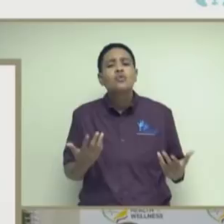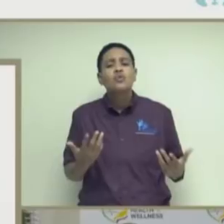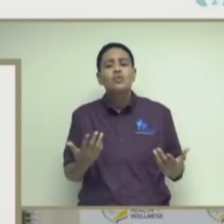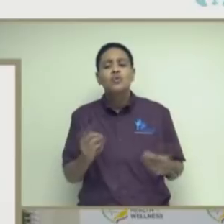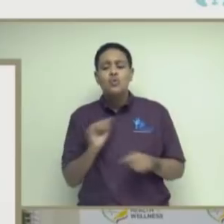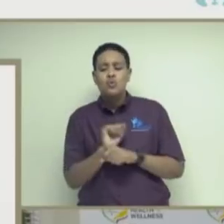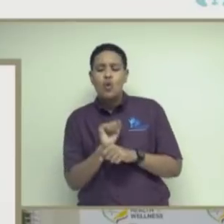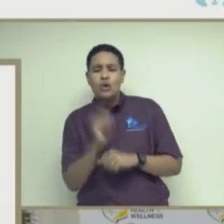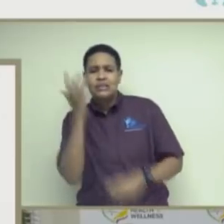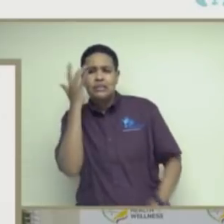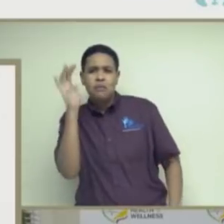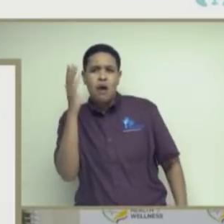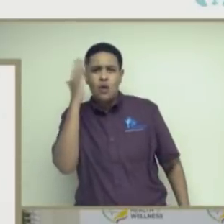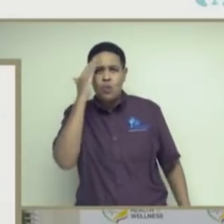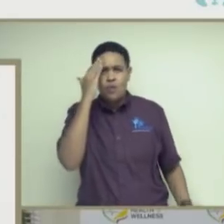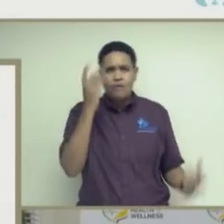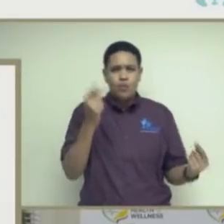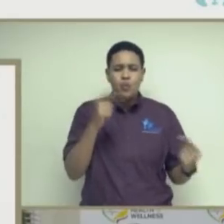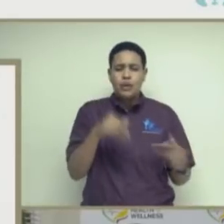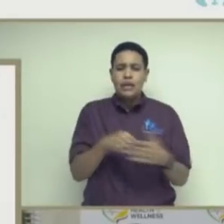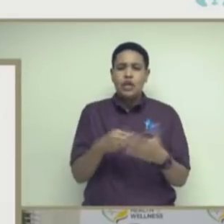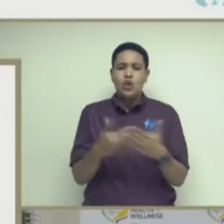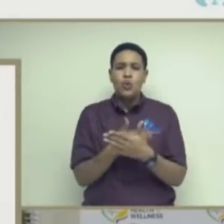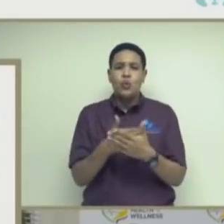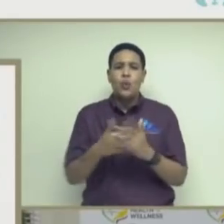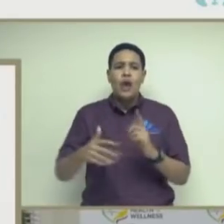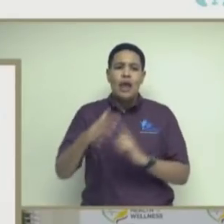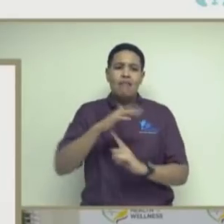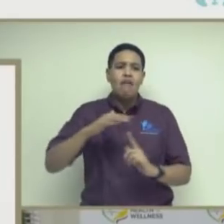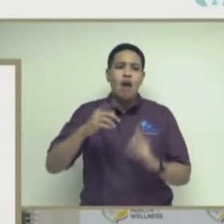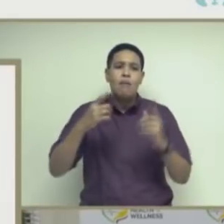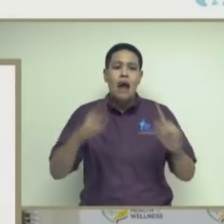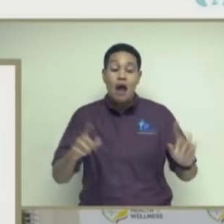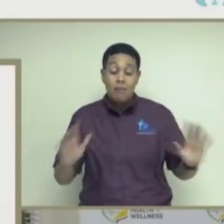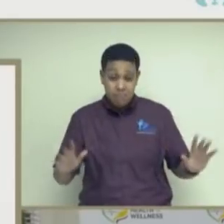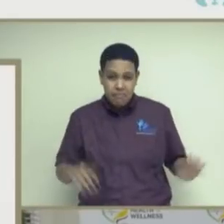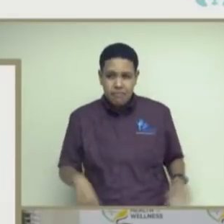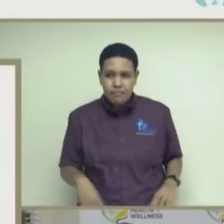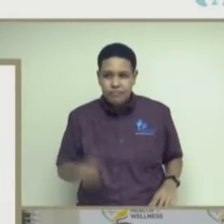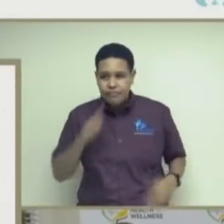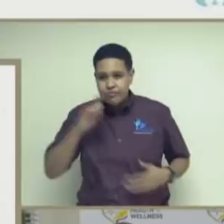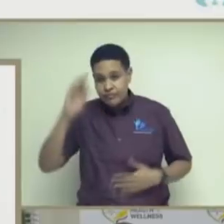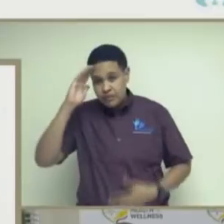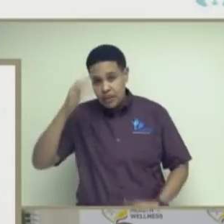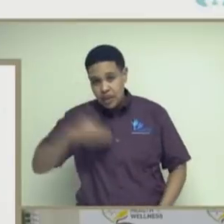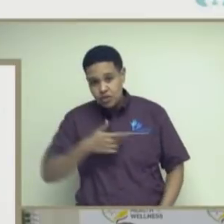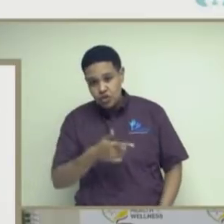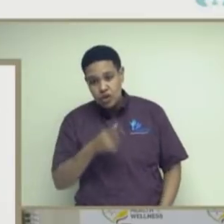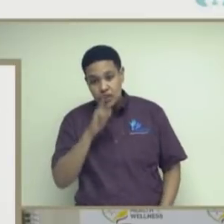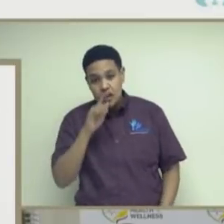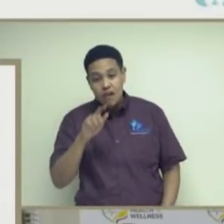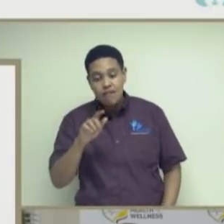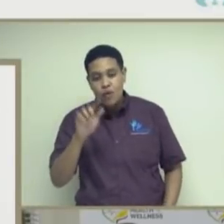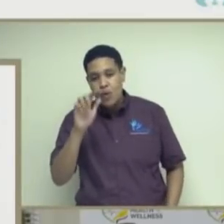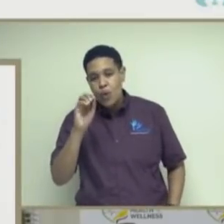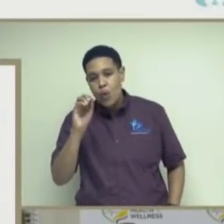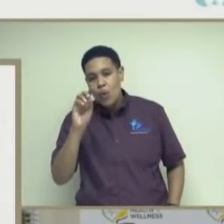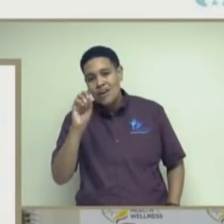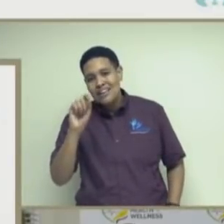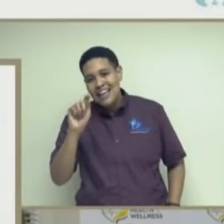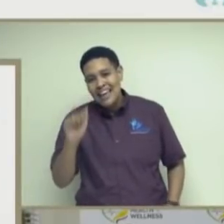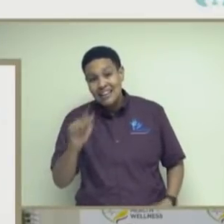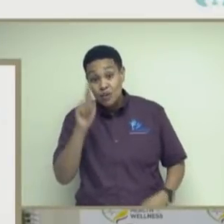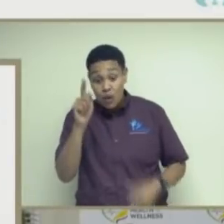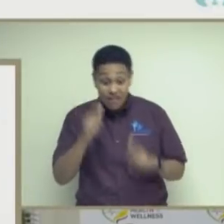work smarter within this new environment. And so the introduction of Gov't as one